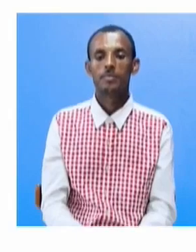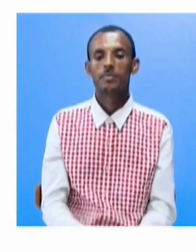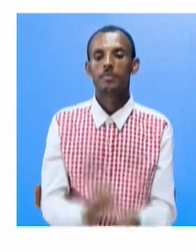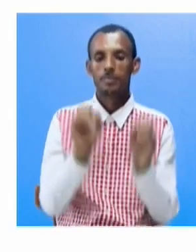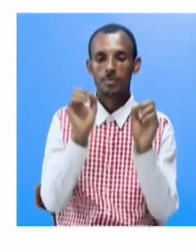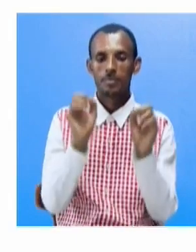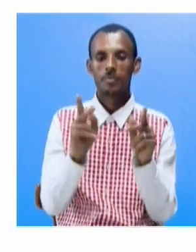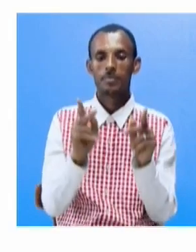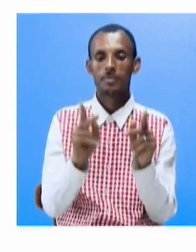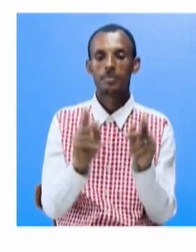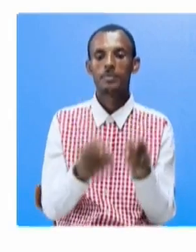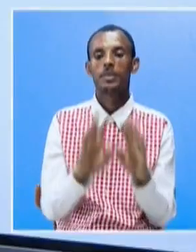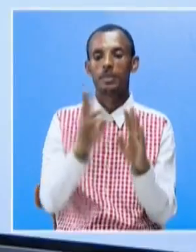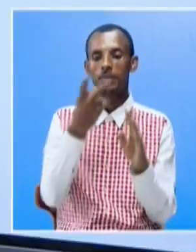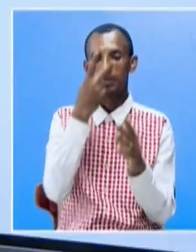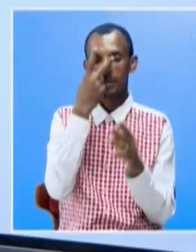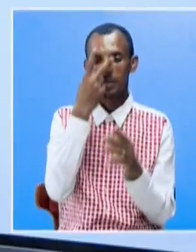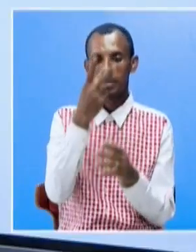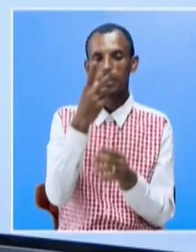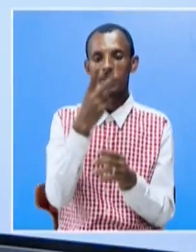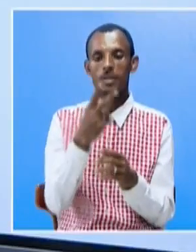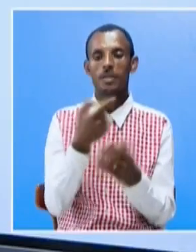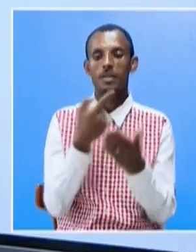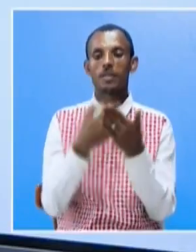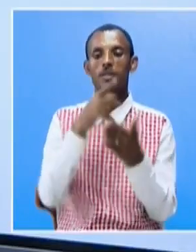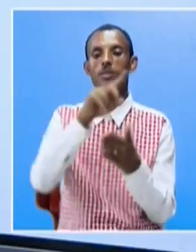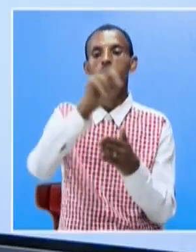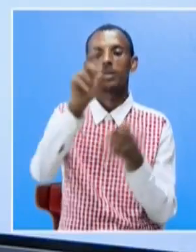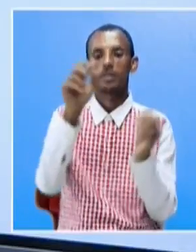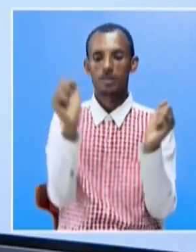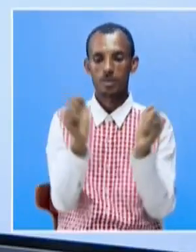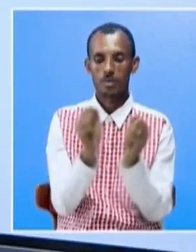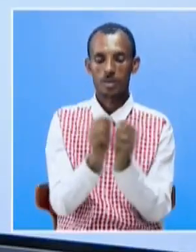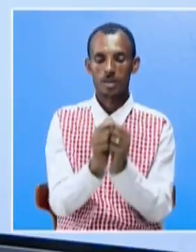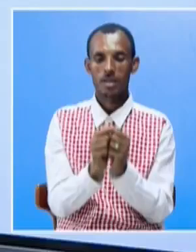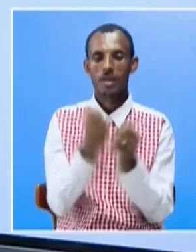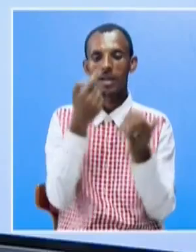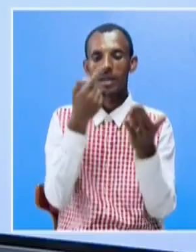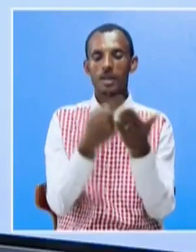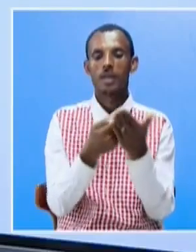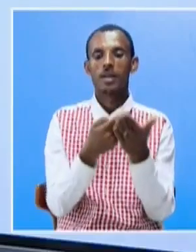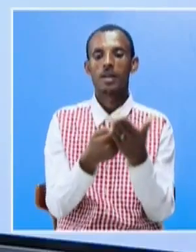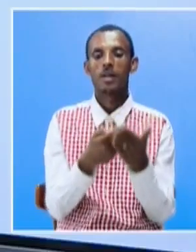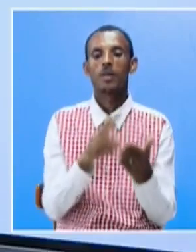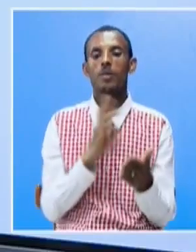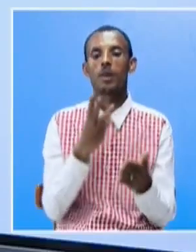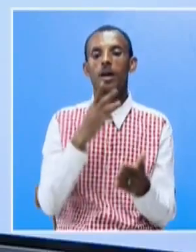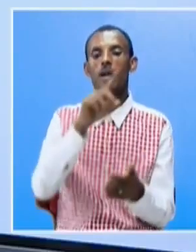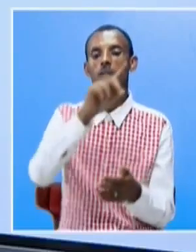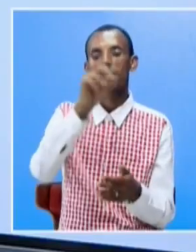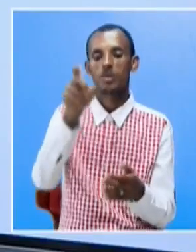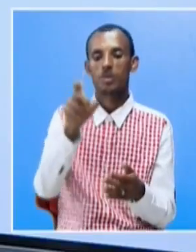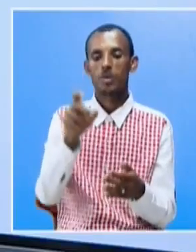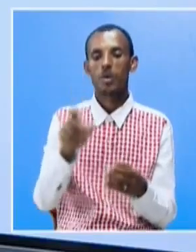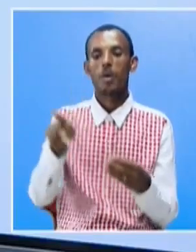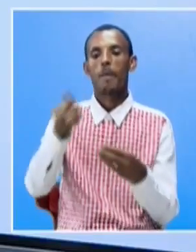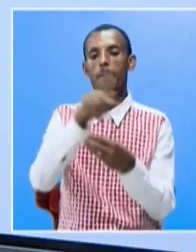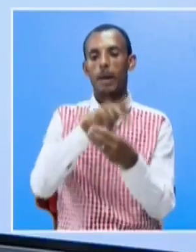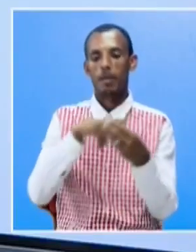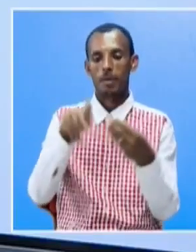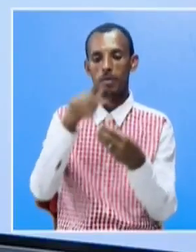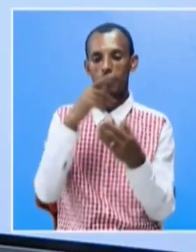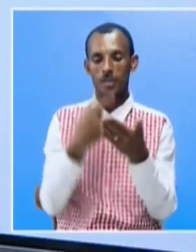Okay, let's see this question together. Here, just we are asked to find the perimeter of this